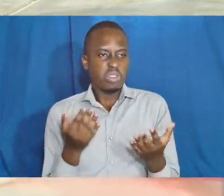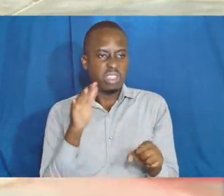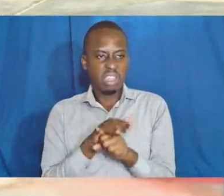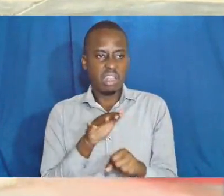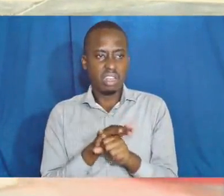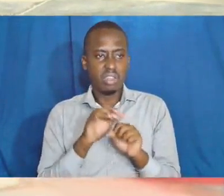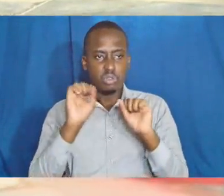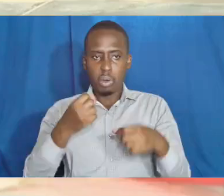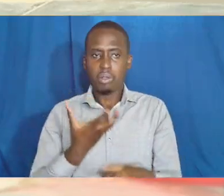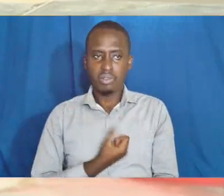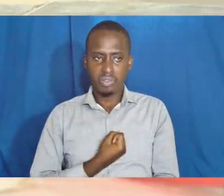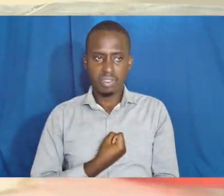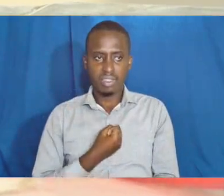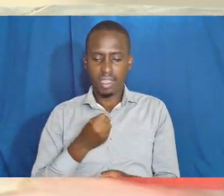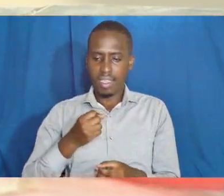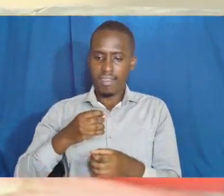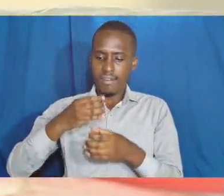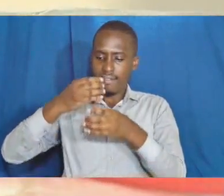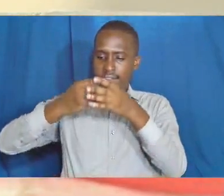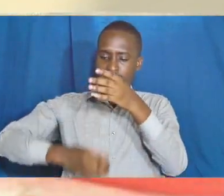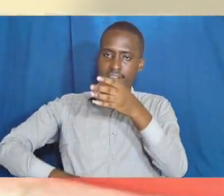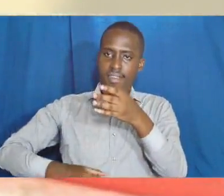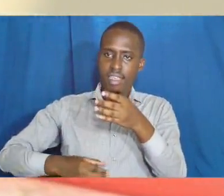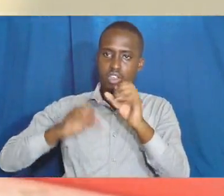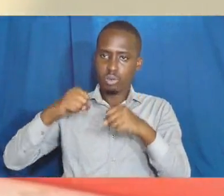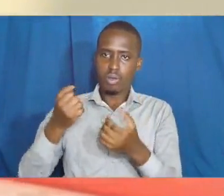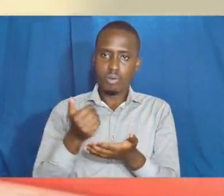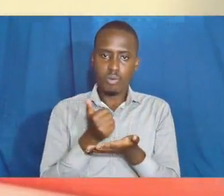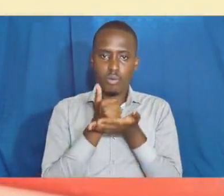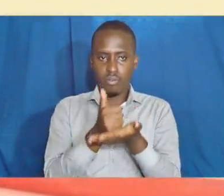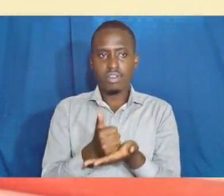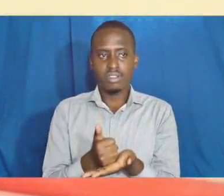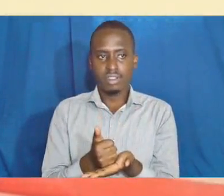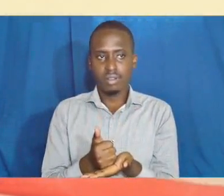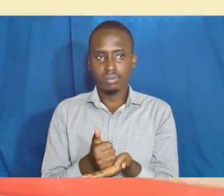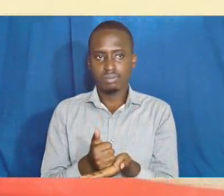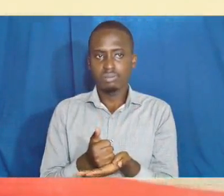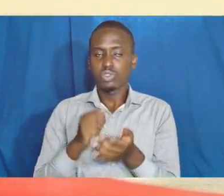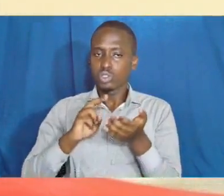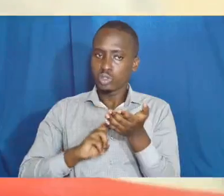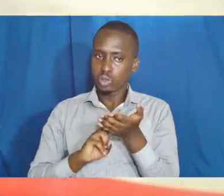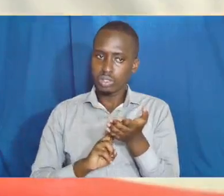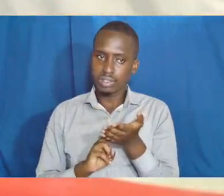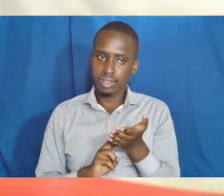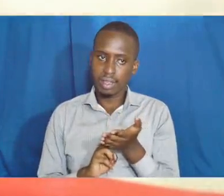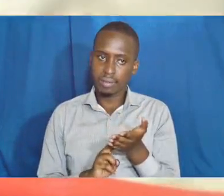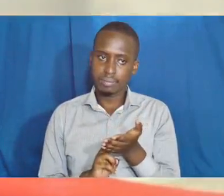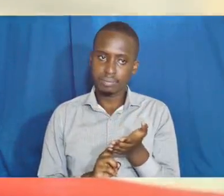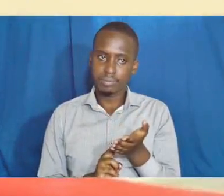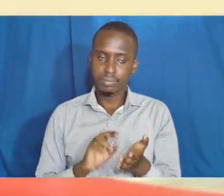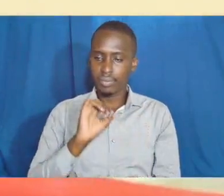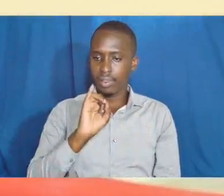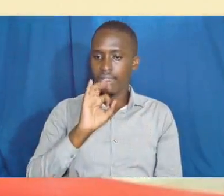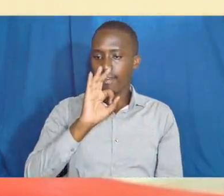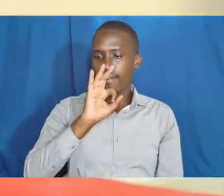where we have, this is a filter funnel, and you have, you can use a